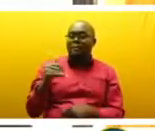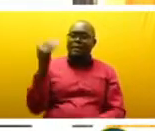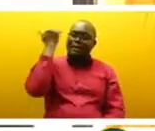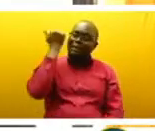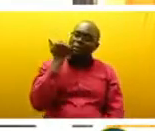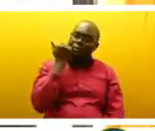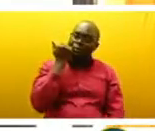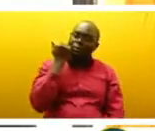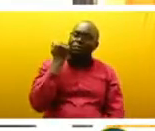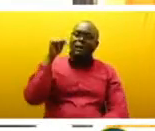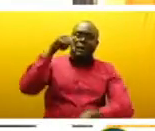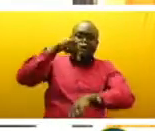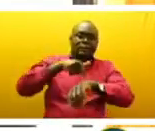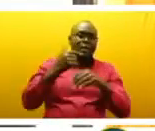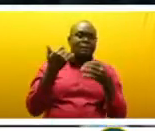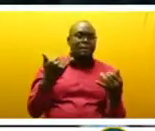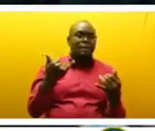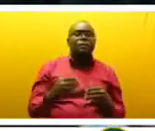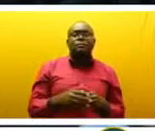this point.